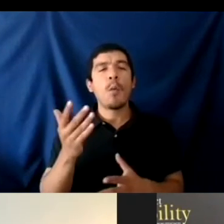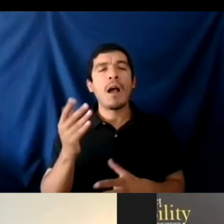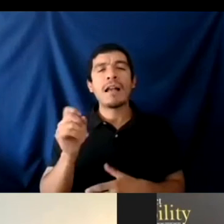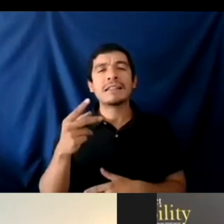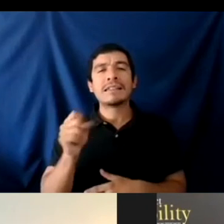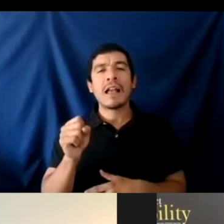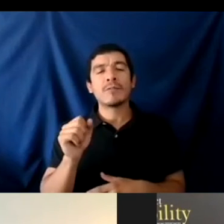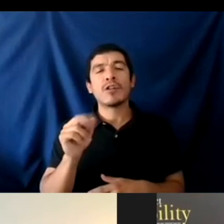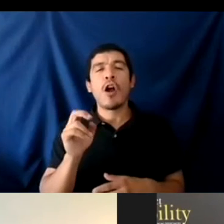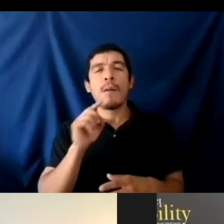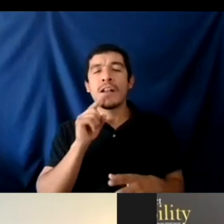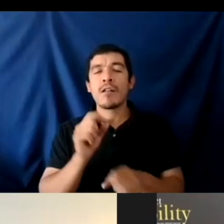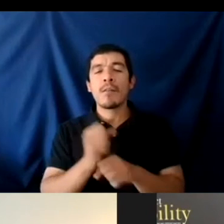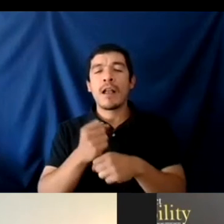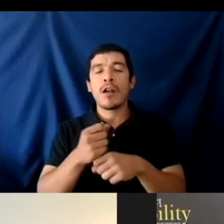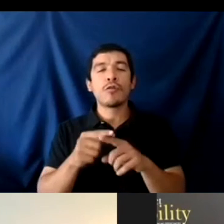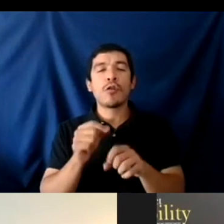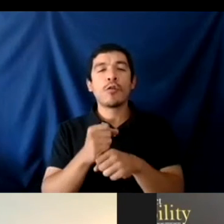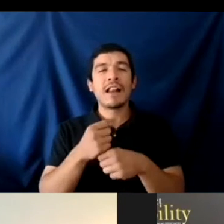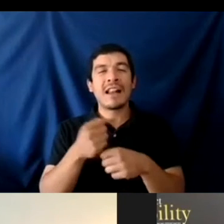a safe workplace environment?